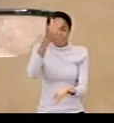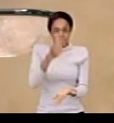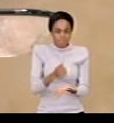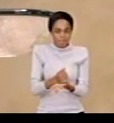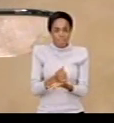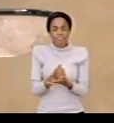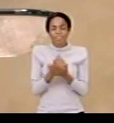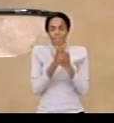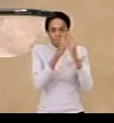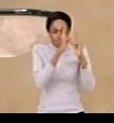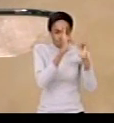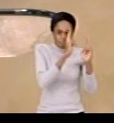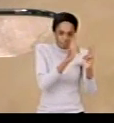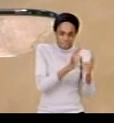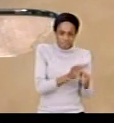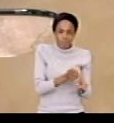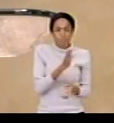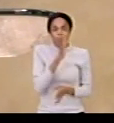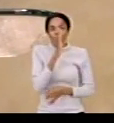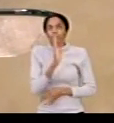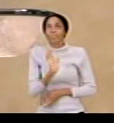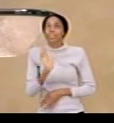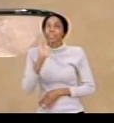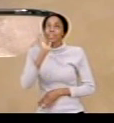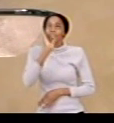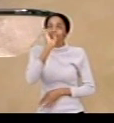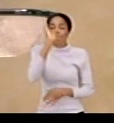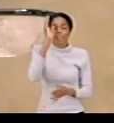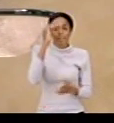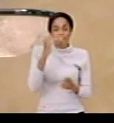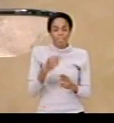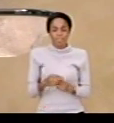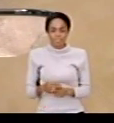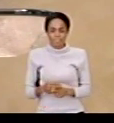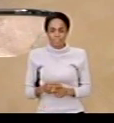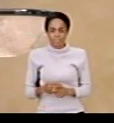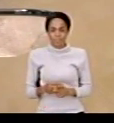amen, amen. Hallowed be thy